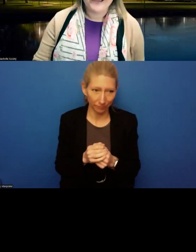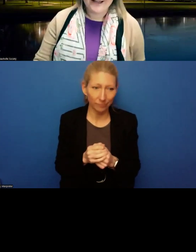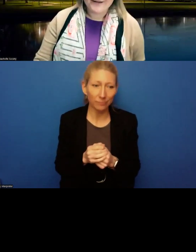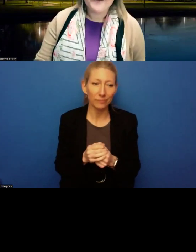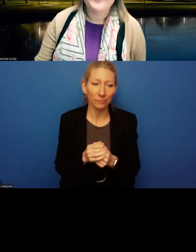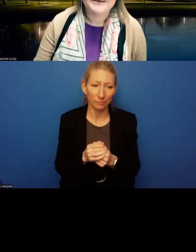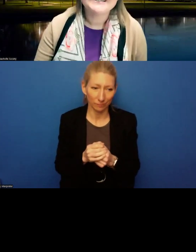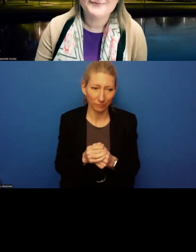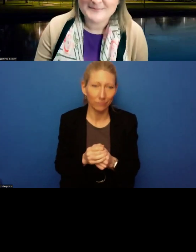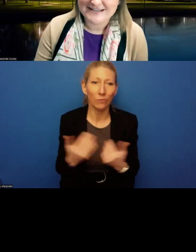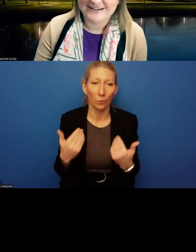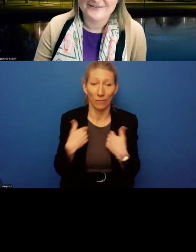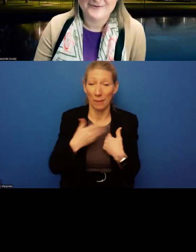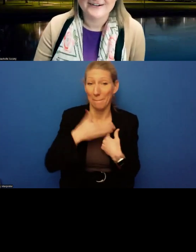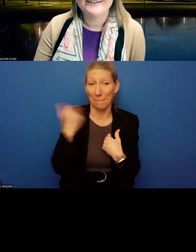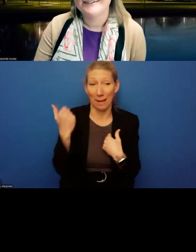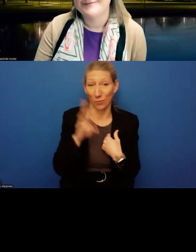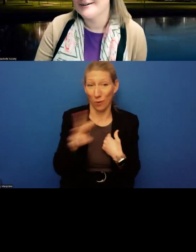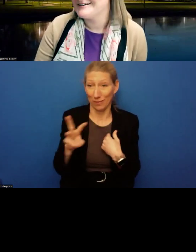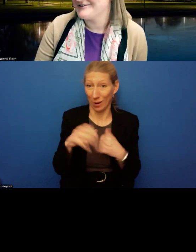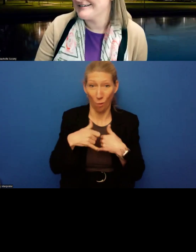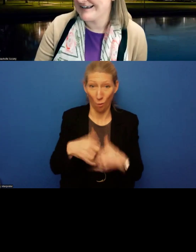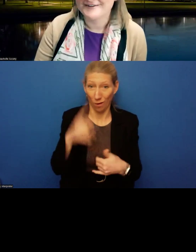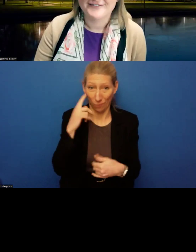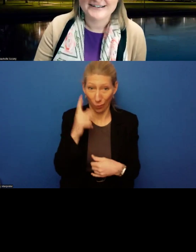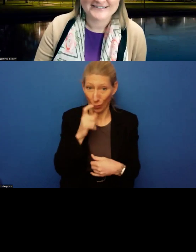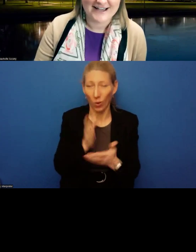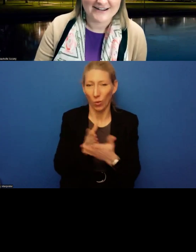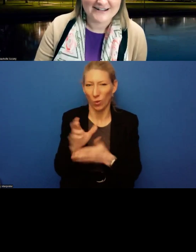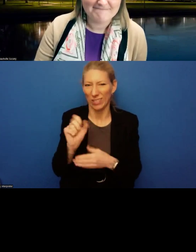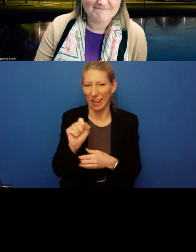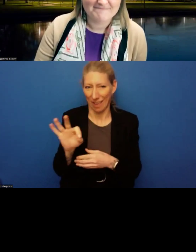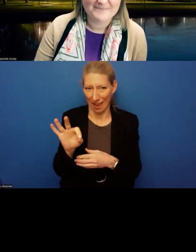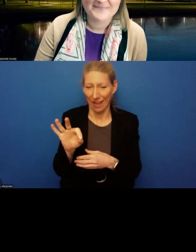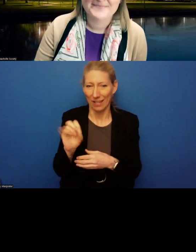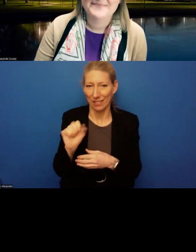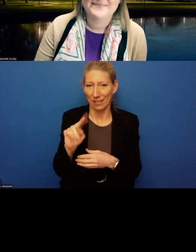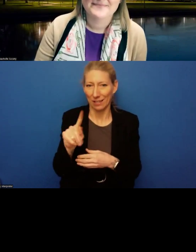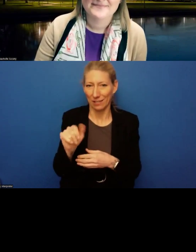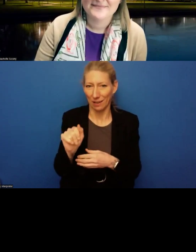We have the Best Website Award, awarded to the Santa Fe Society.